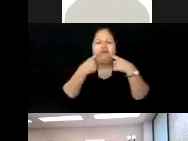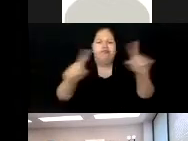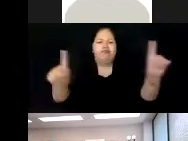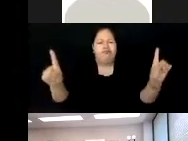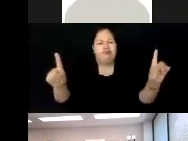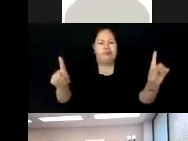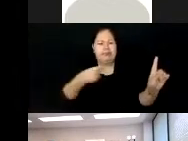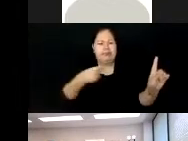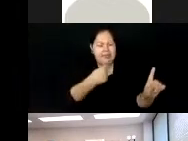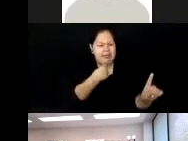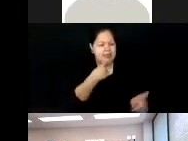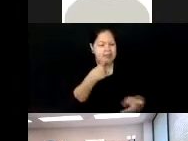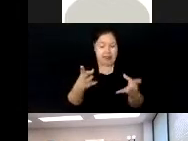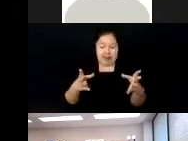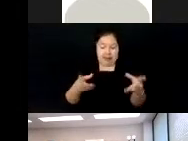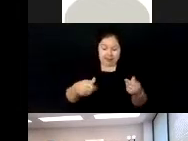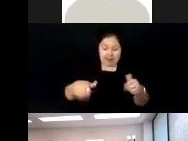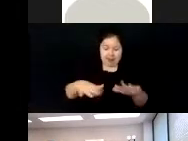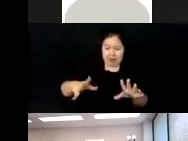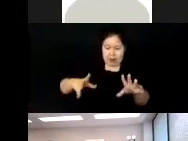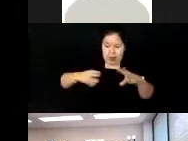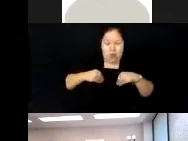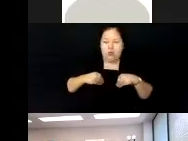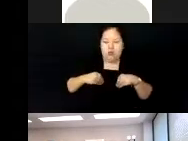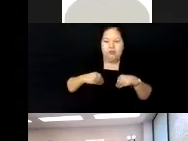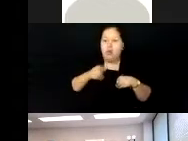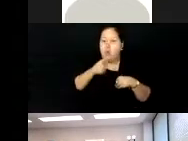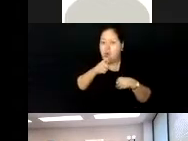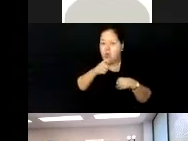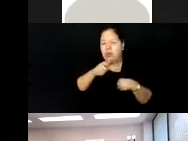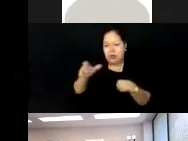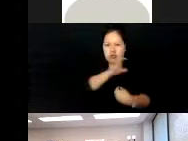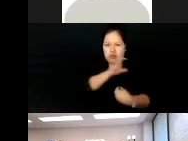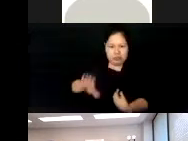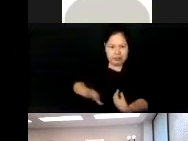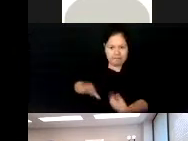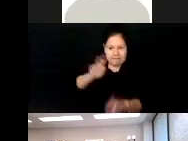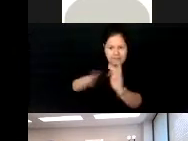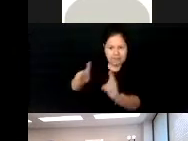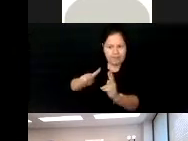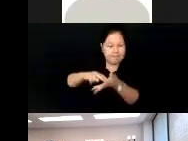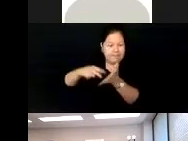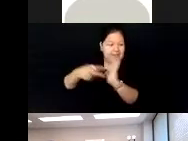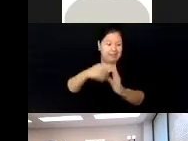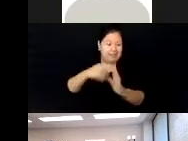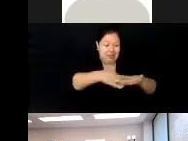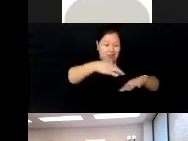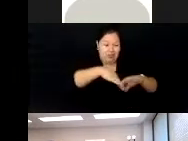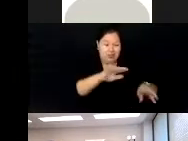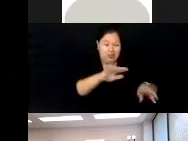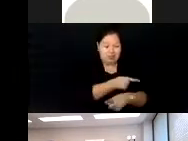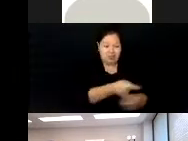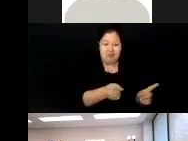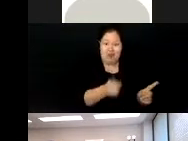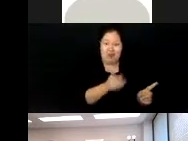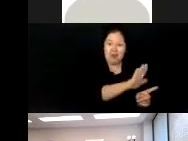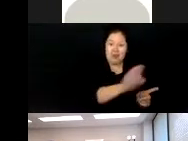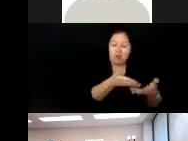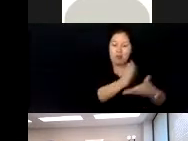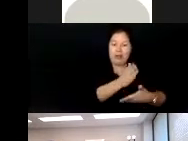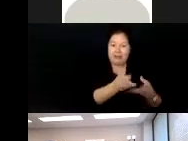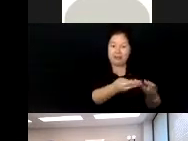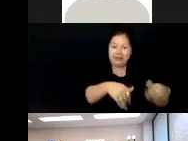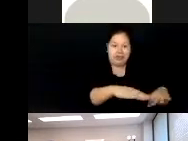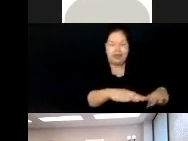land ownership by Christian peoples, and effectively that negated Indigenous title by declaring the land